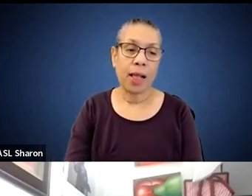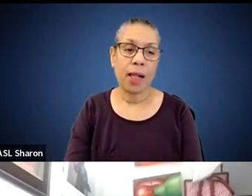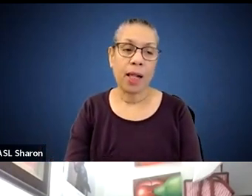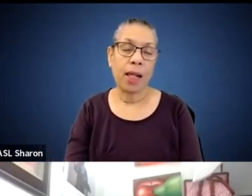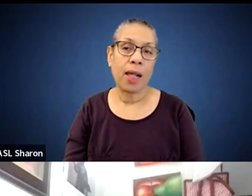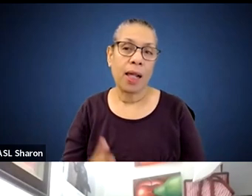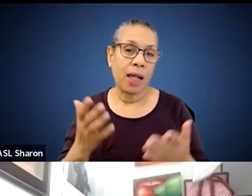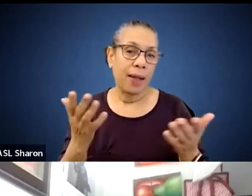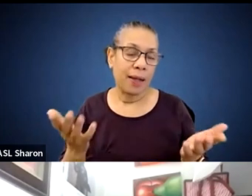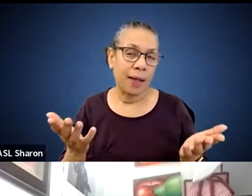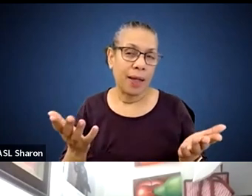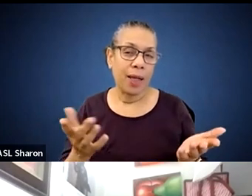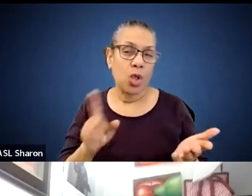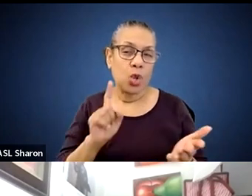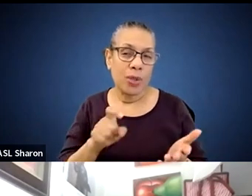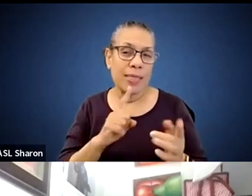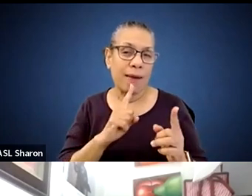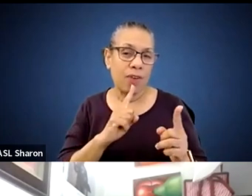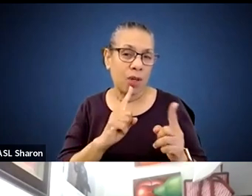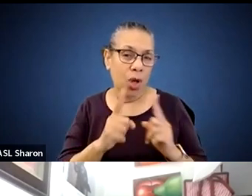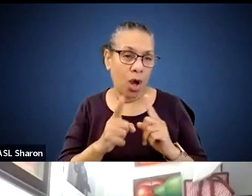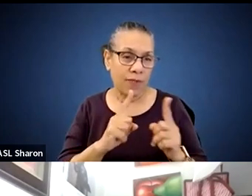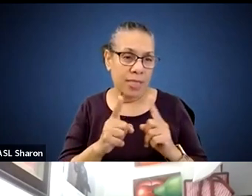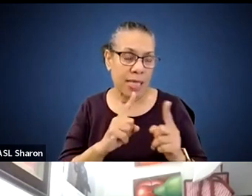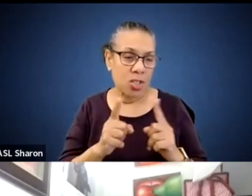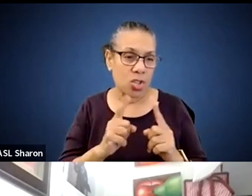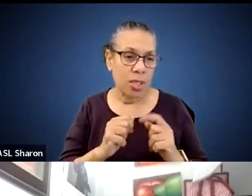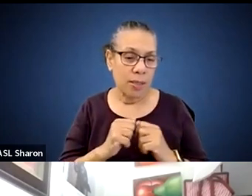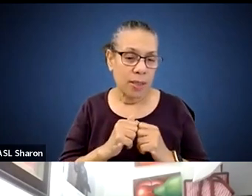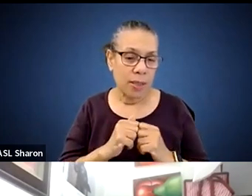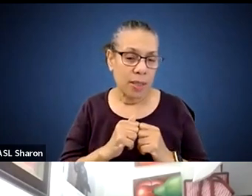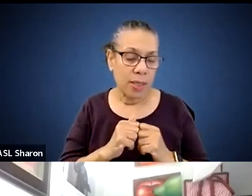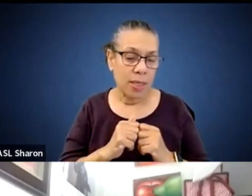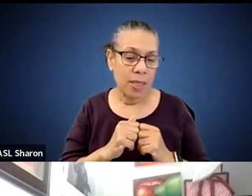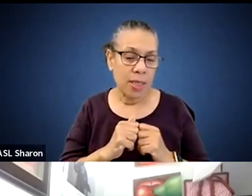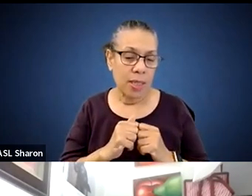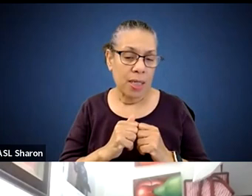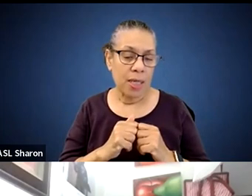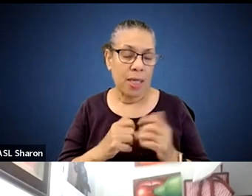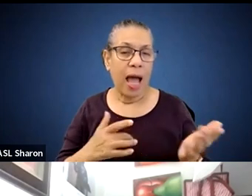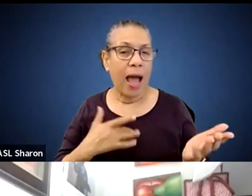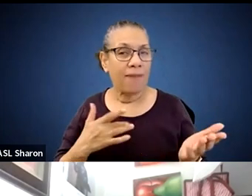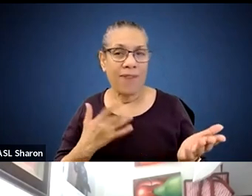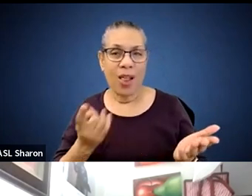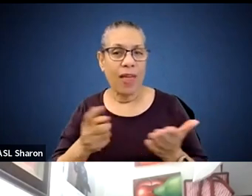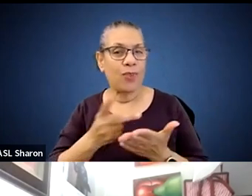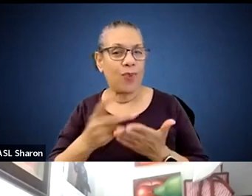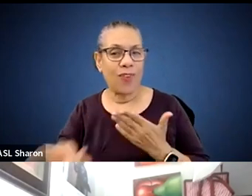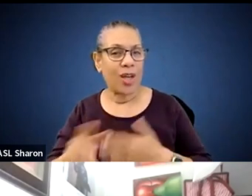there is that conversation where this you have to make I don't feel there's that real talk